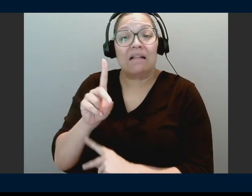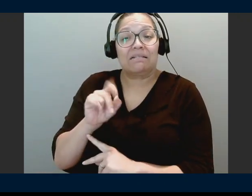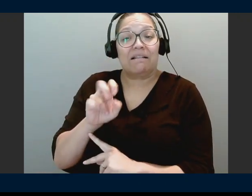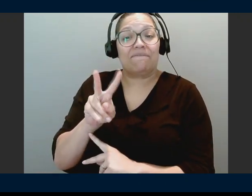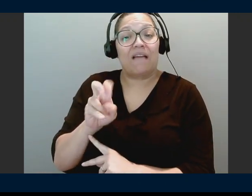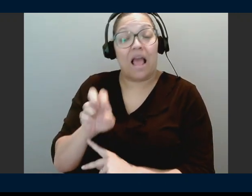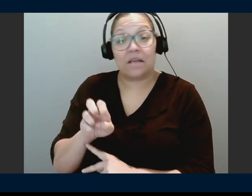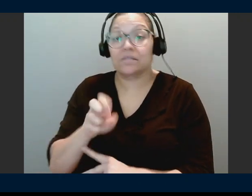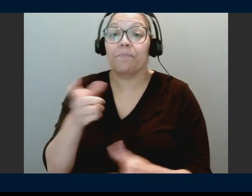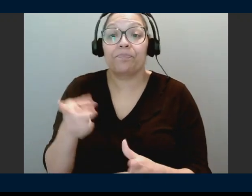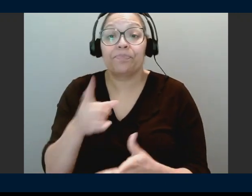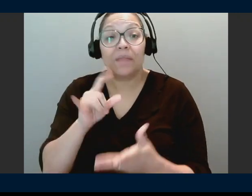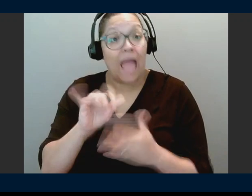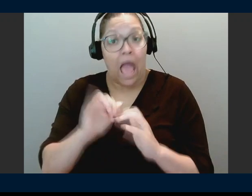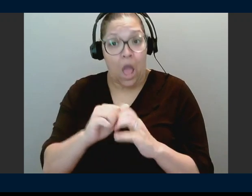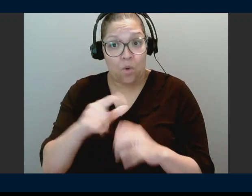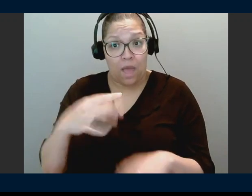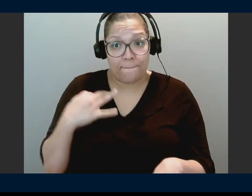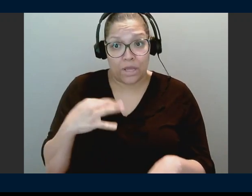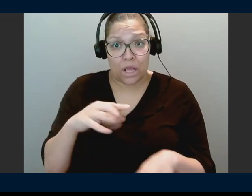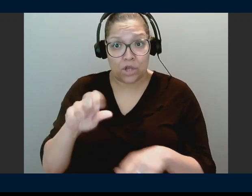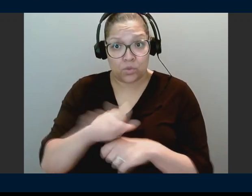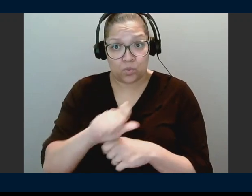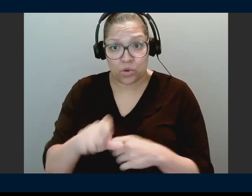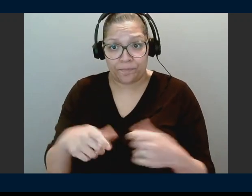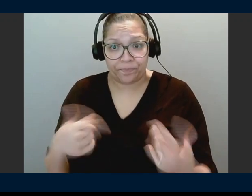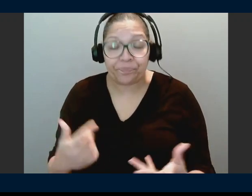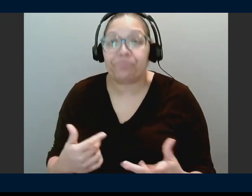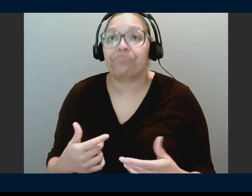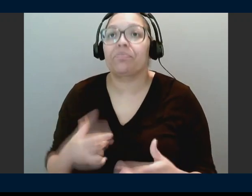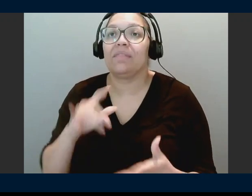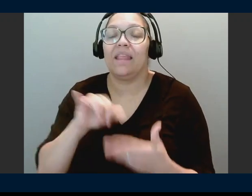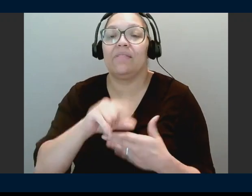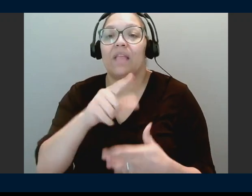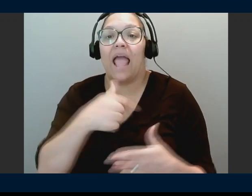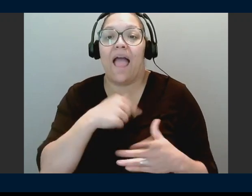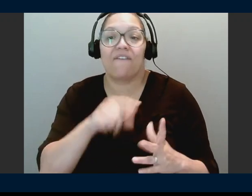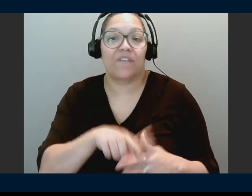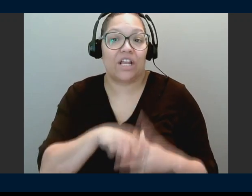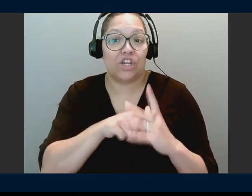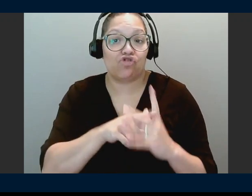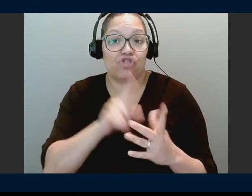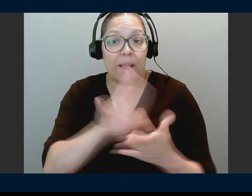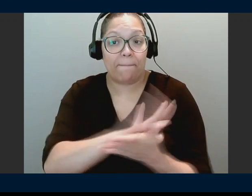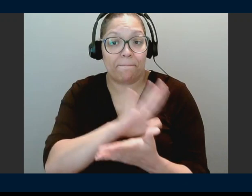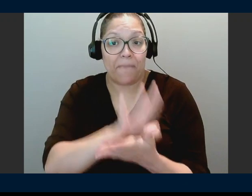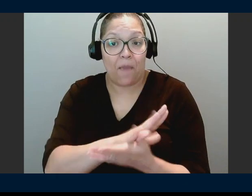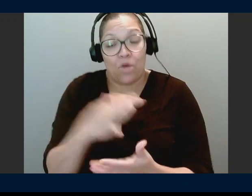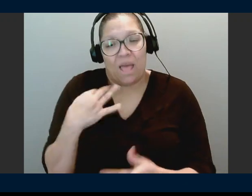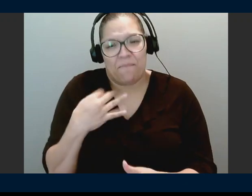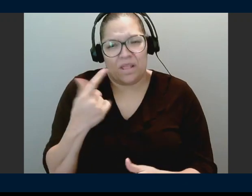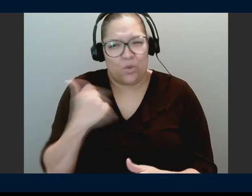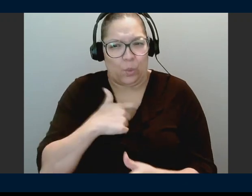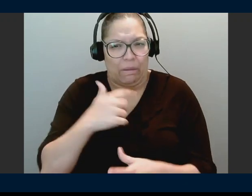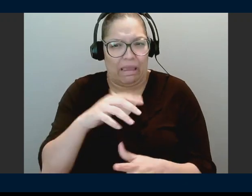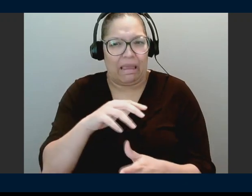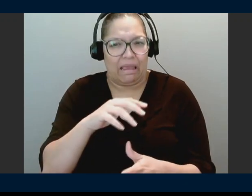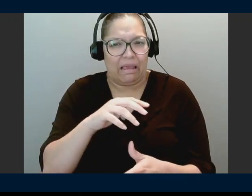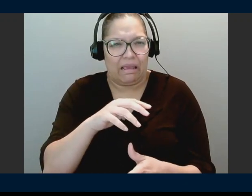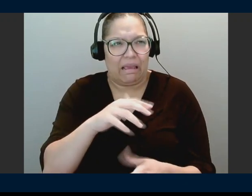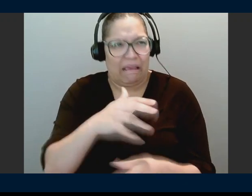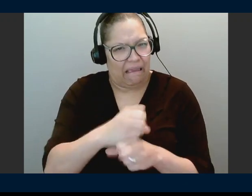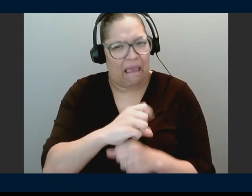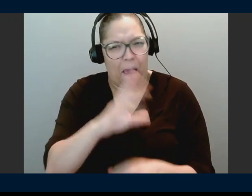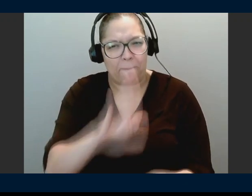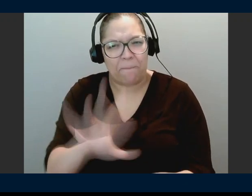The way that the applications work is that there's initially a paper application. Every year we get about 700 applications.